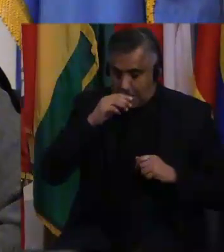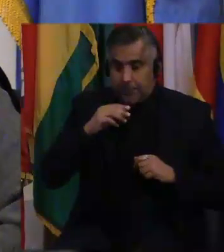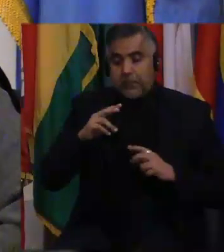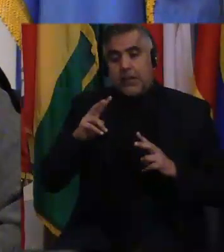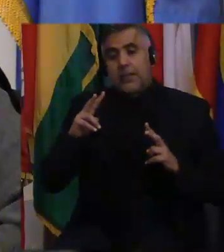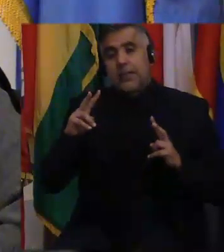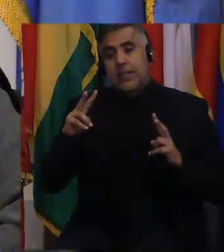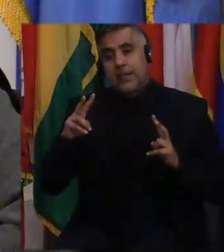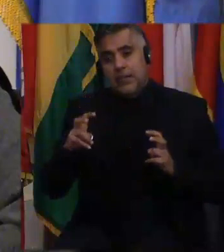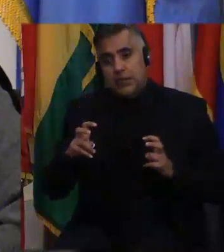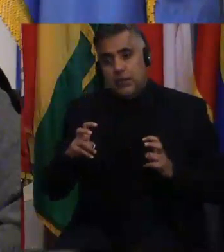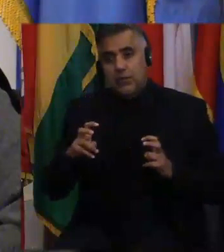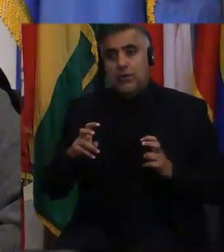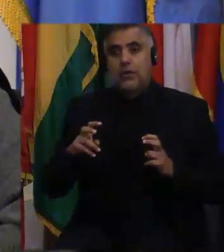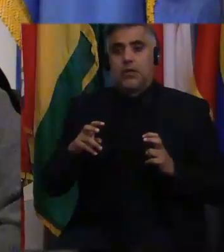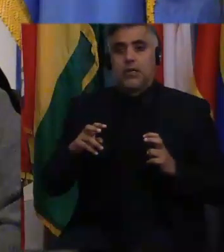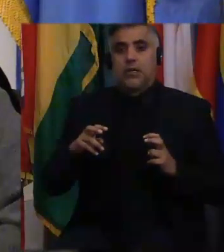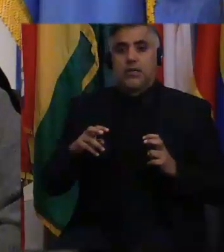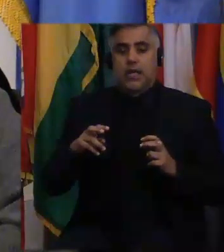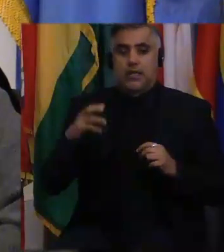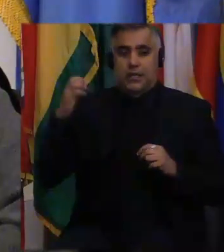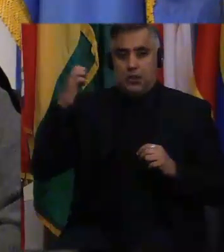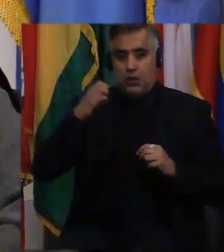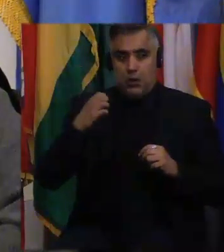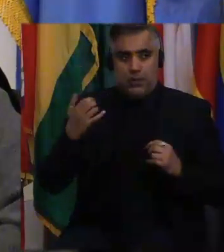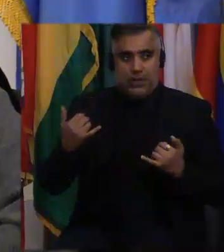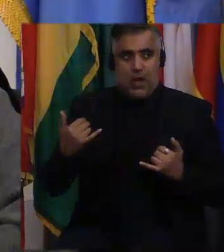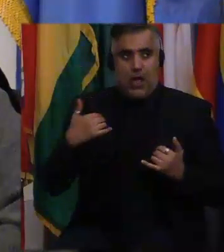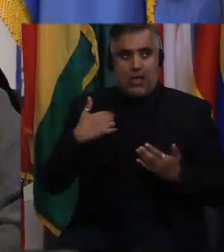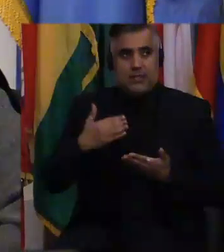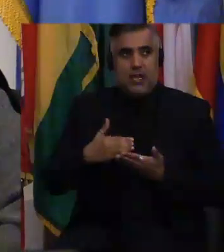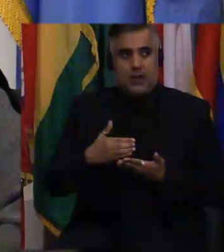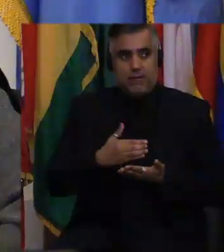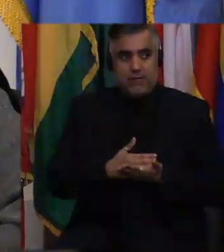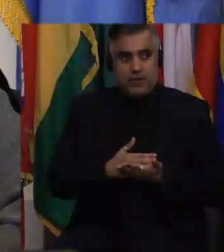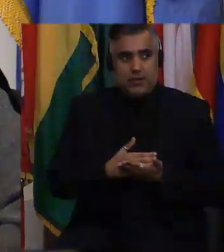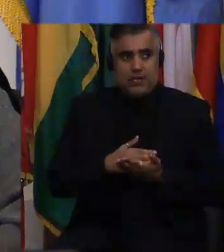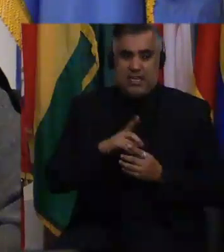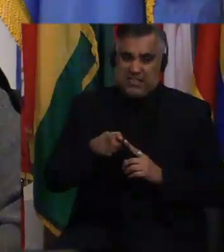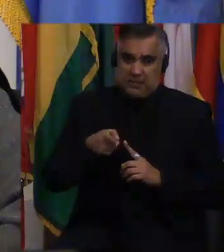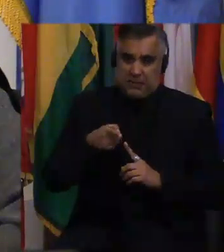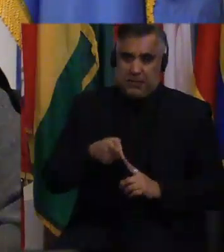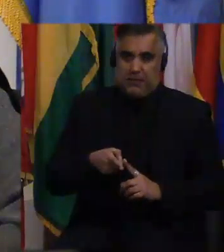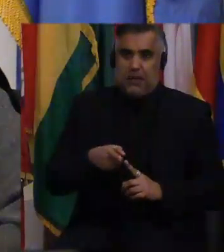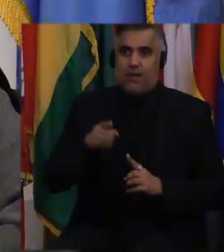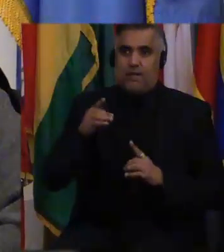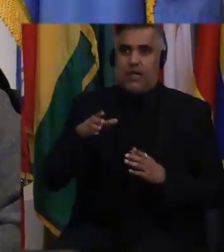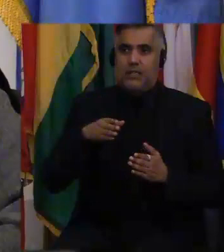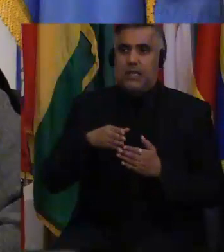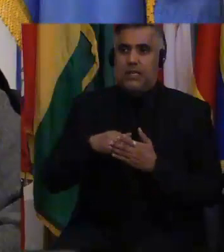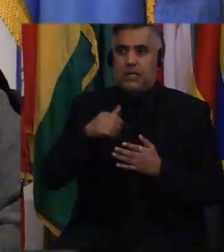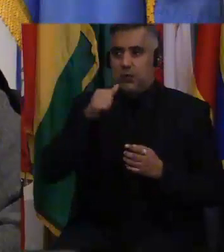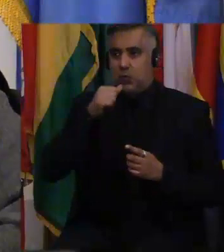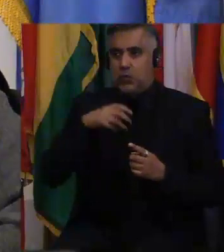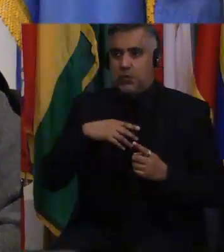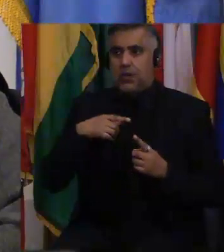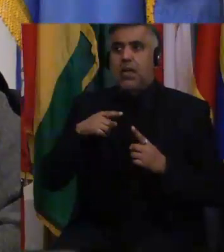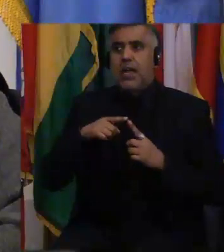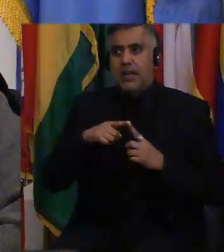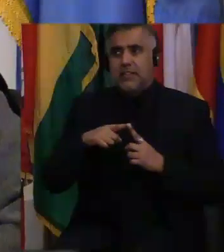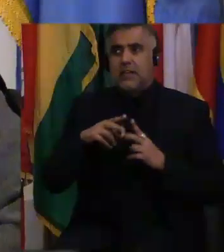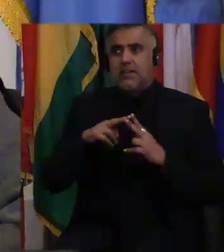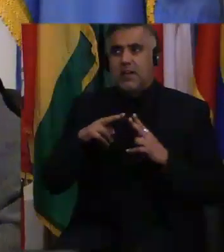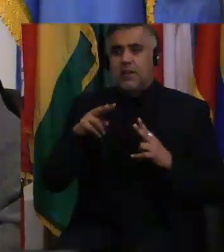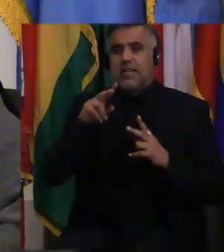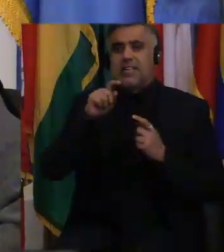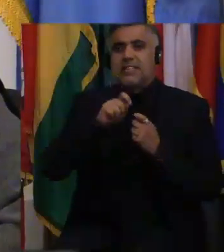the issue, the fact that Europe now has a convention specifically on violence against women, and it is such a